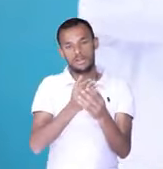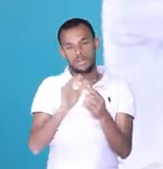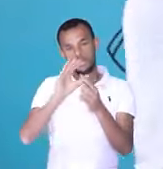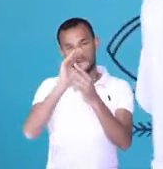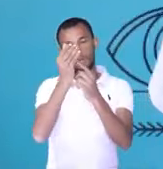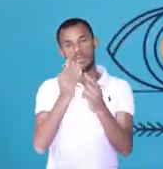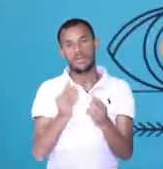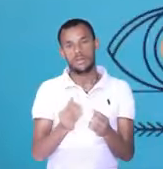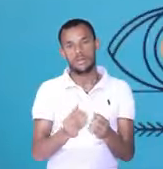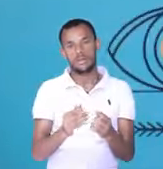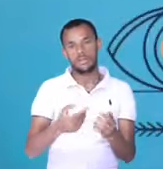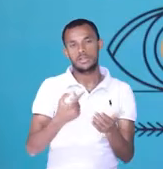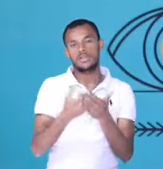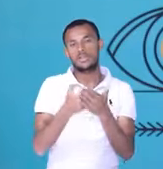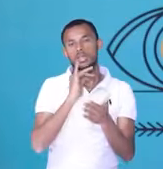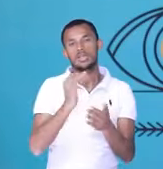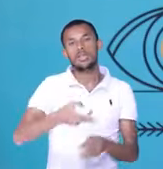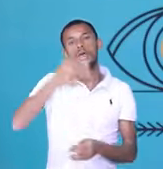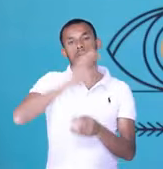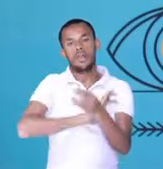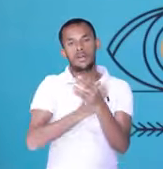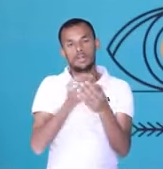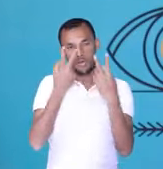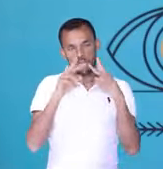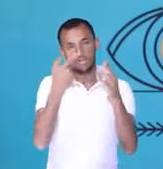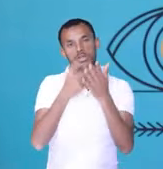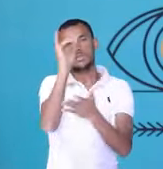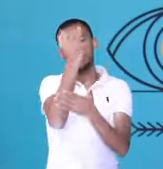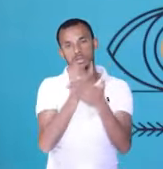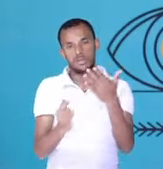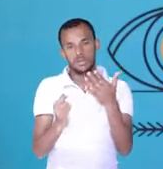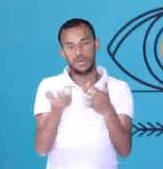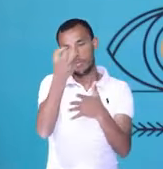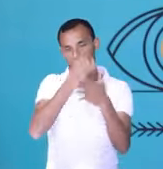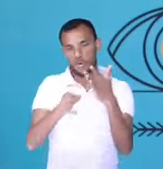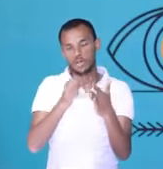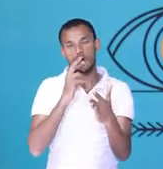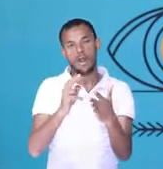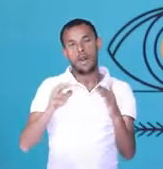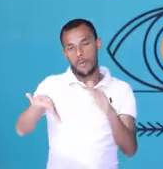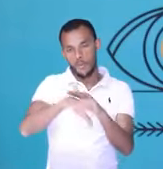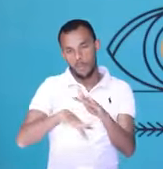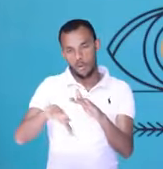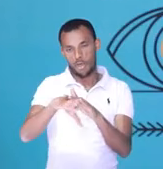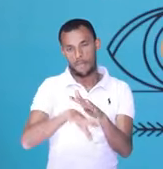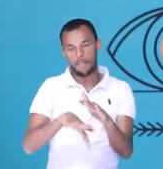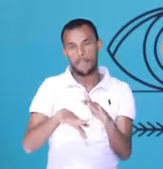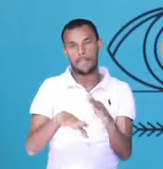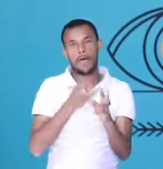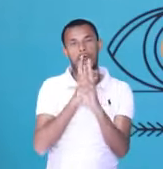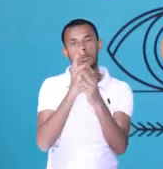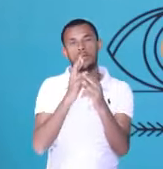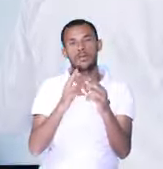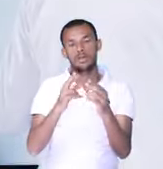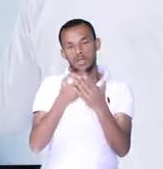Yes, this is in higher energy level. By the way, look this diagram. Products are at the bottom here. Reactants